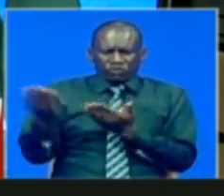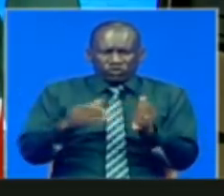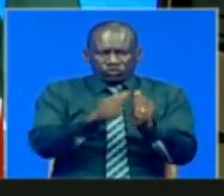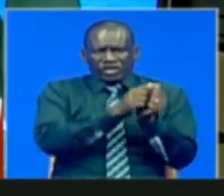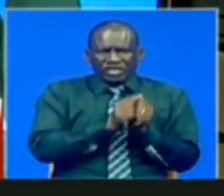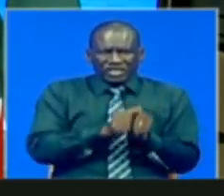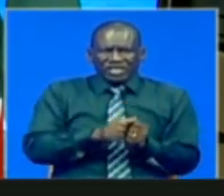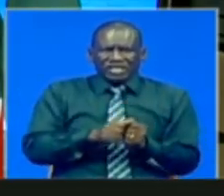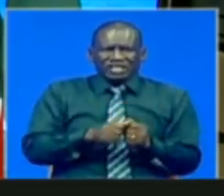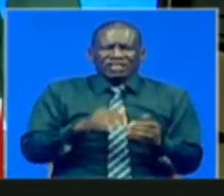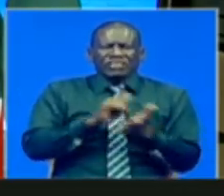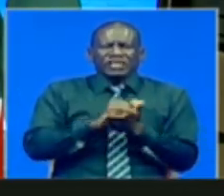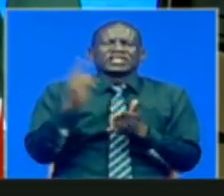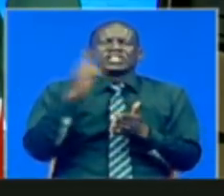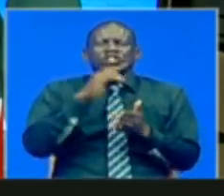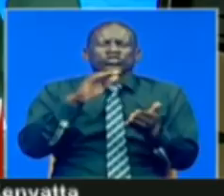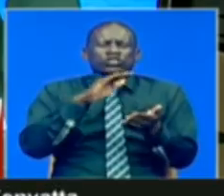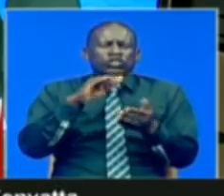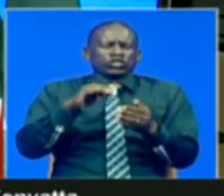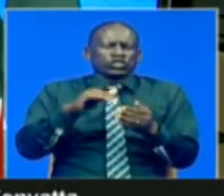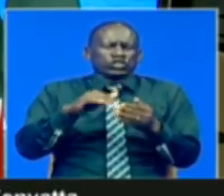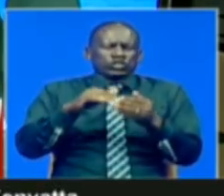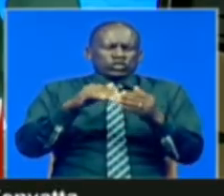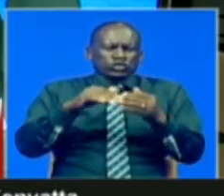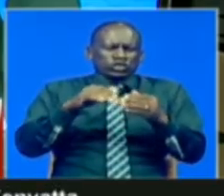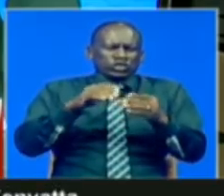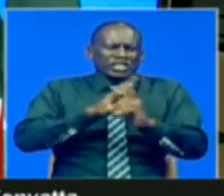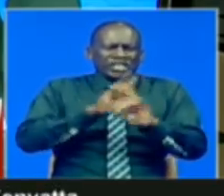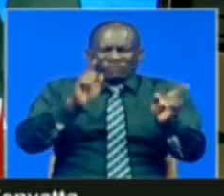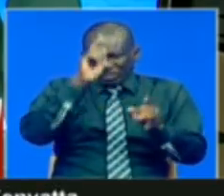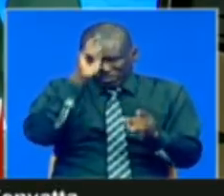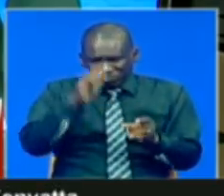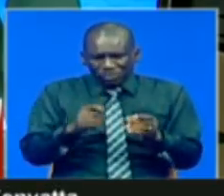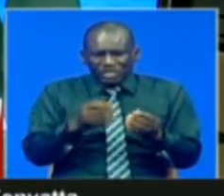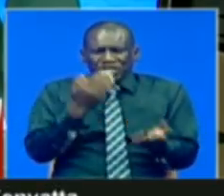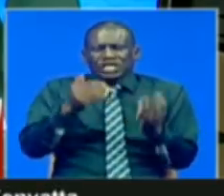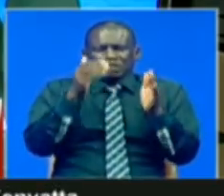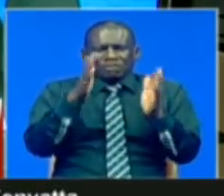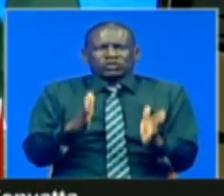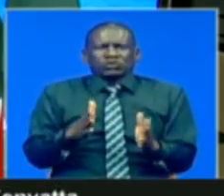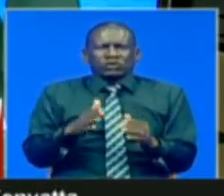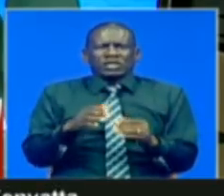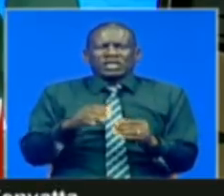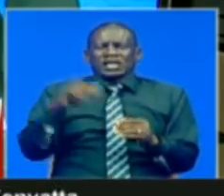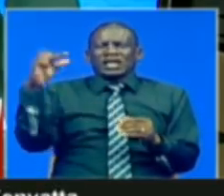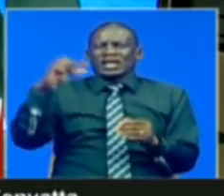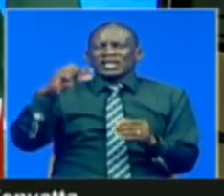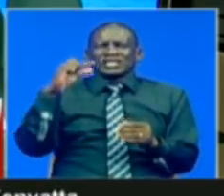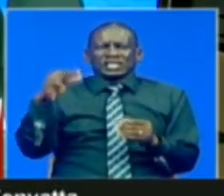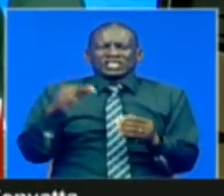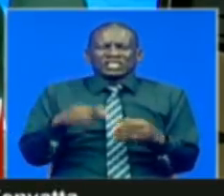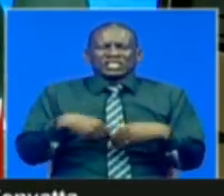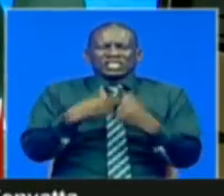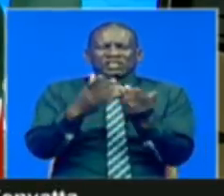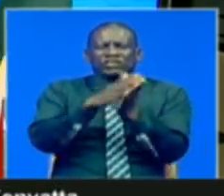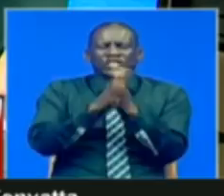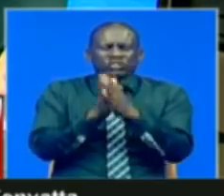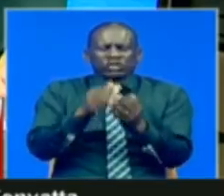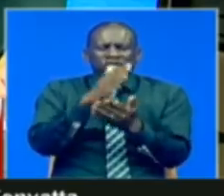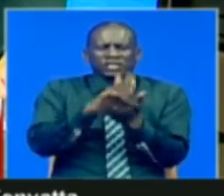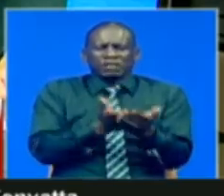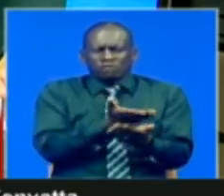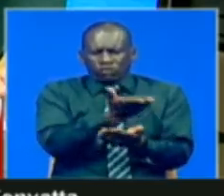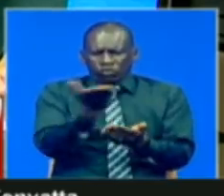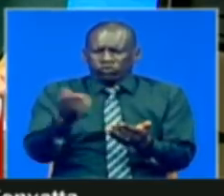reality that terrorism knows no borders and is a respecter of none. Gladys Gachanja looks at the stories of some of those